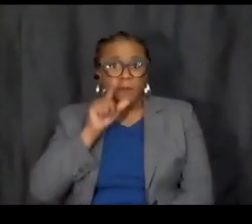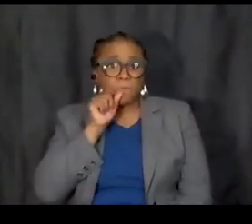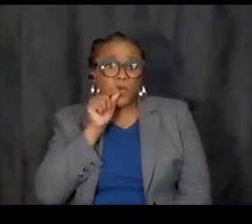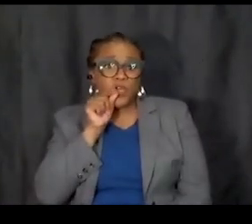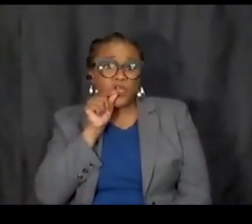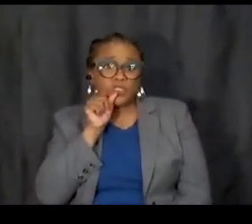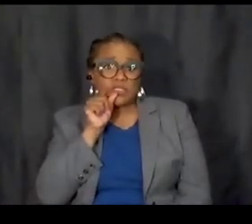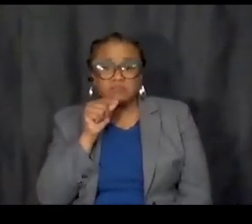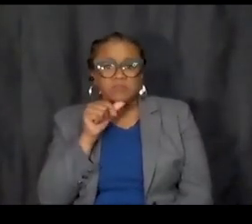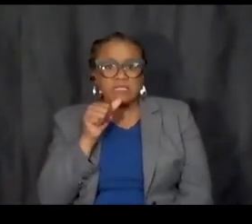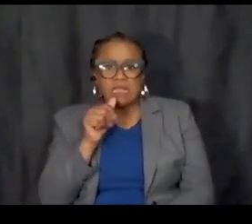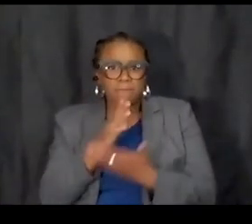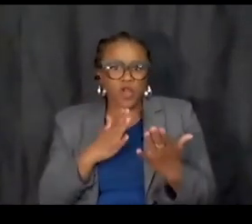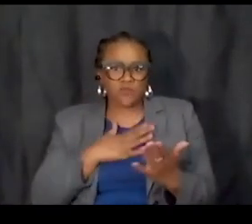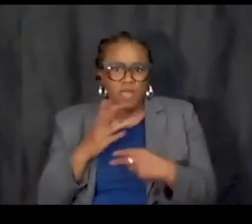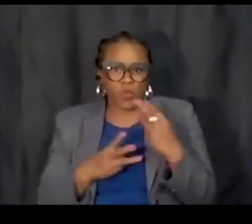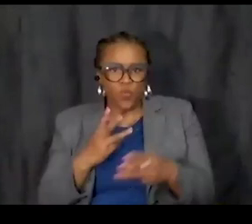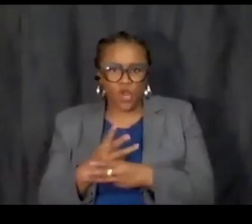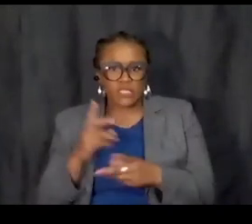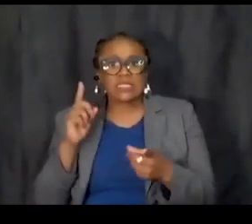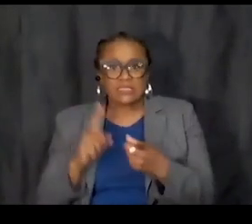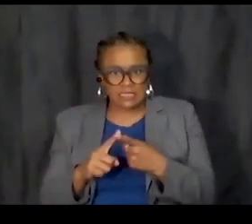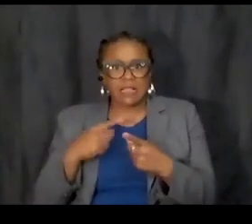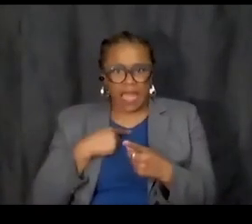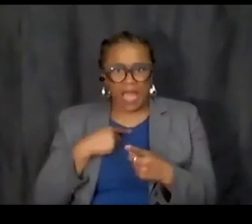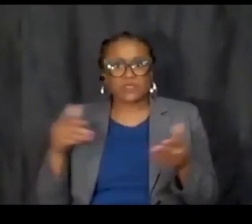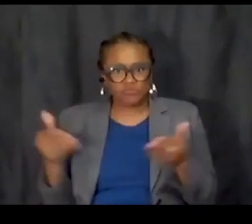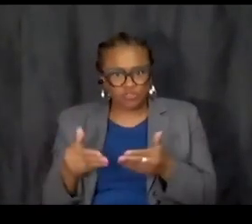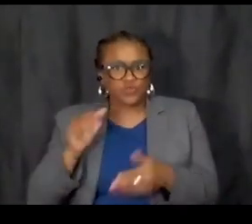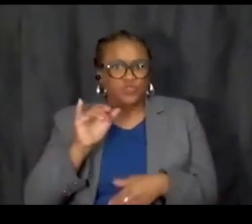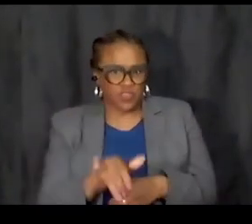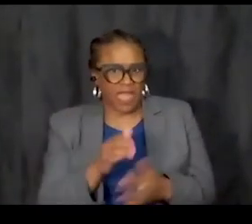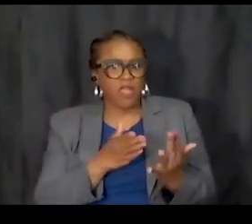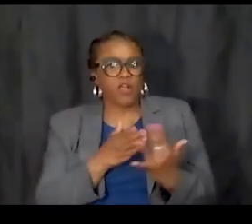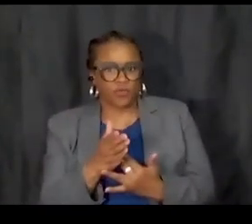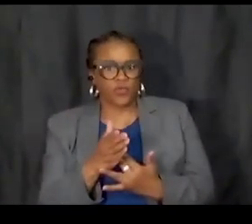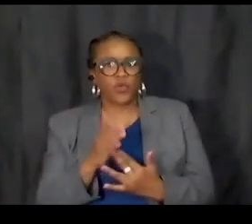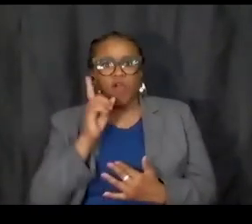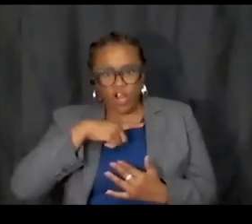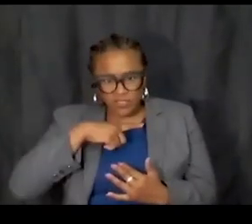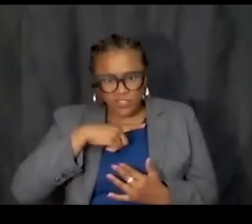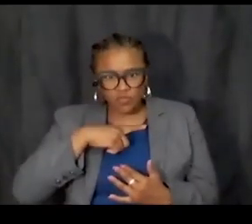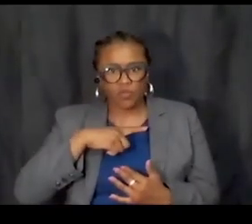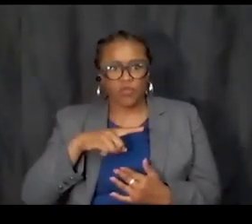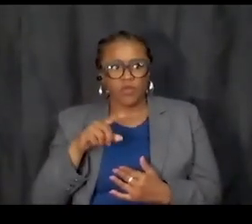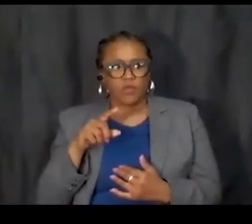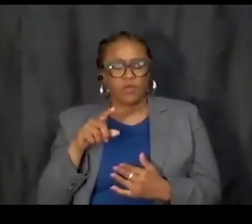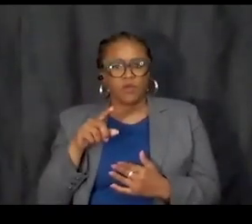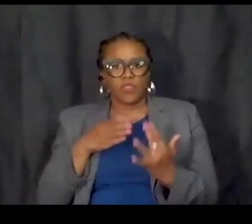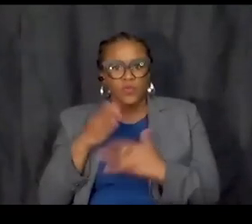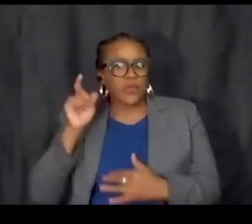until I was introduced to that through artificially, you know, through hearing aids. And then when I, you